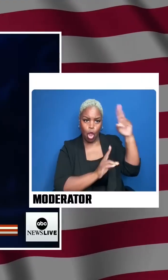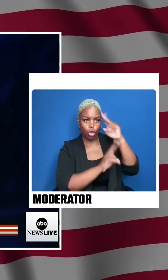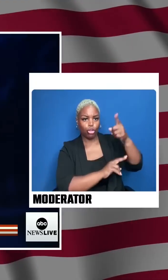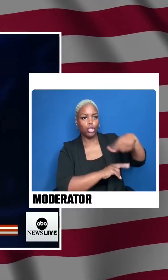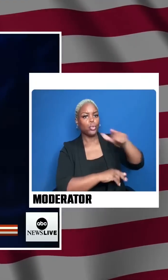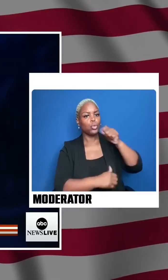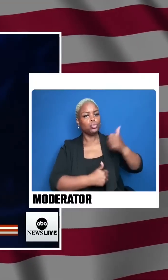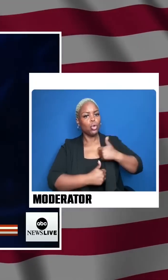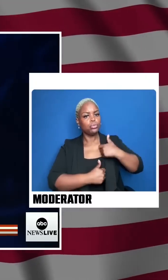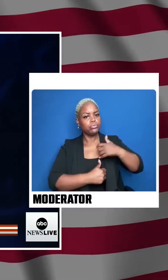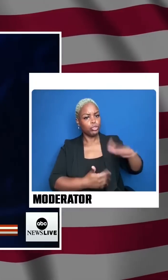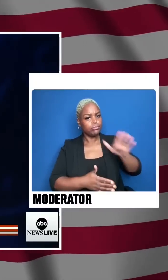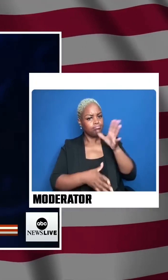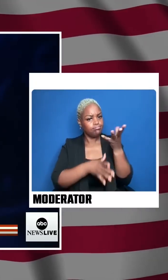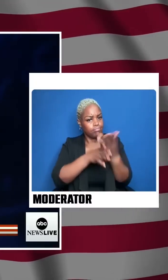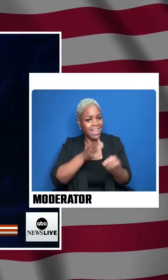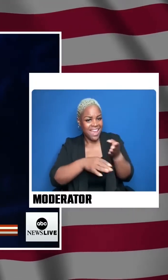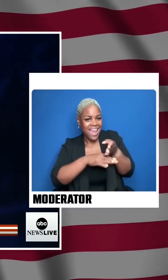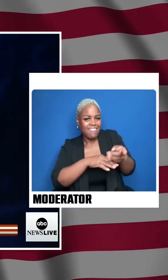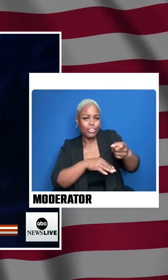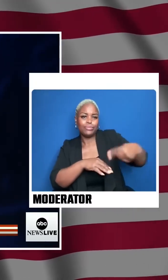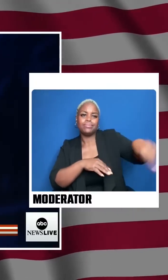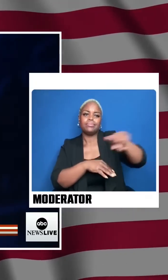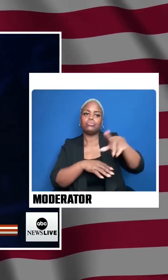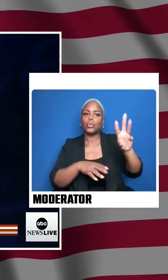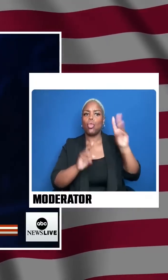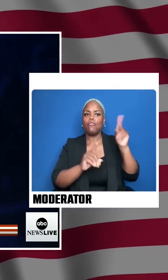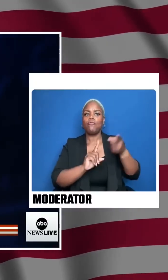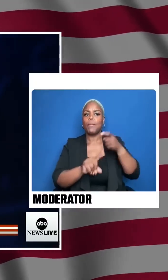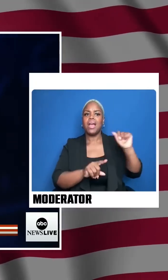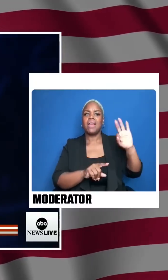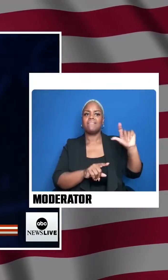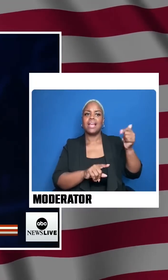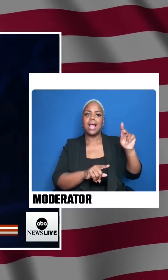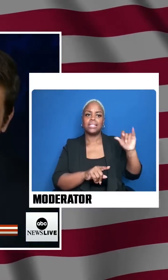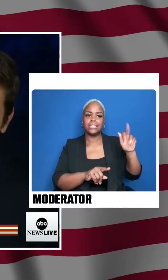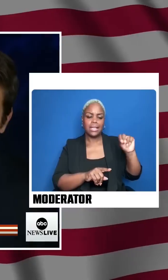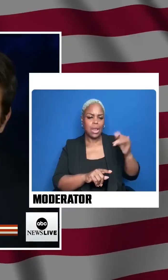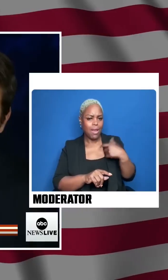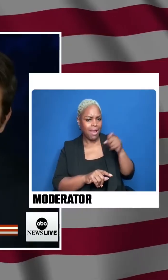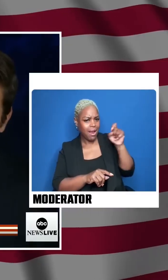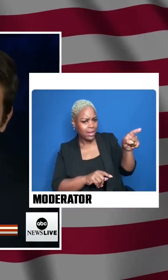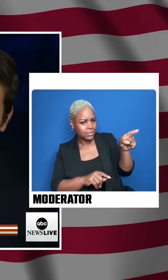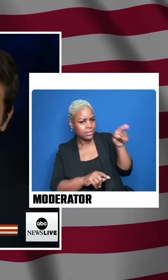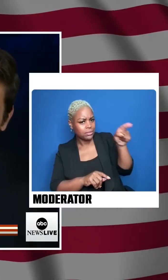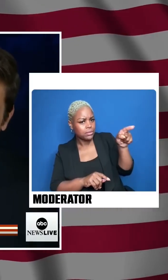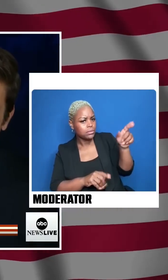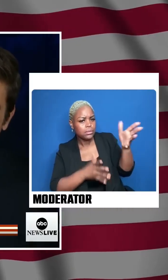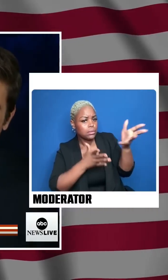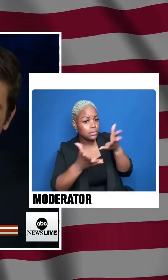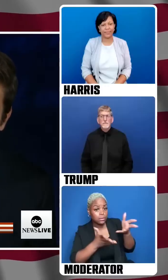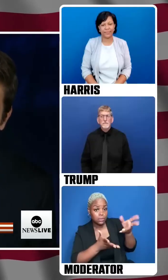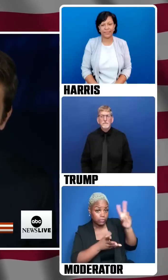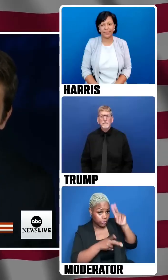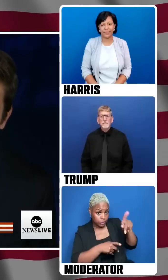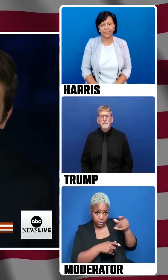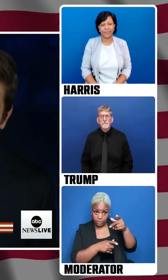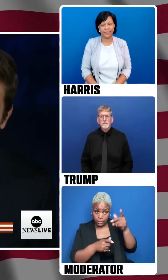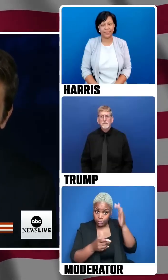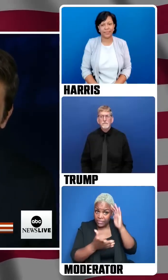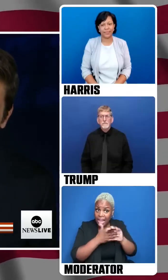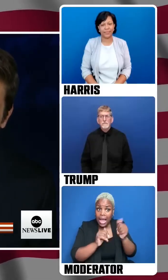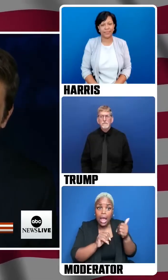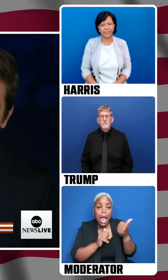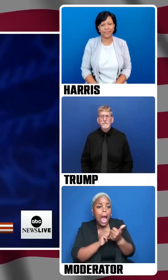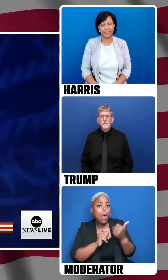President, do you believe you bear any responsibility in the way that withdrawal played out? Well, I will tell you, I agreed with